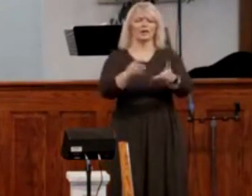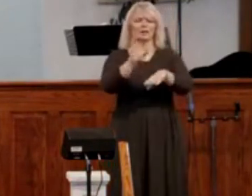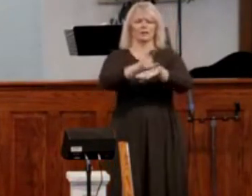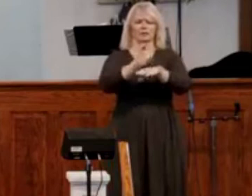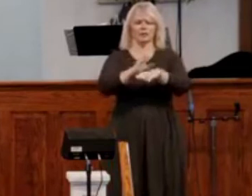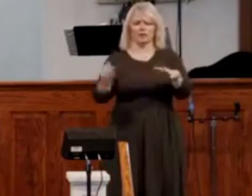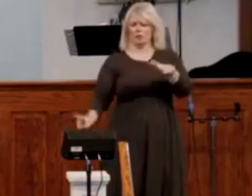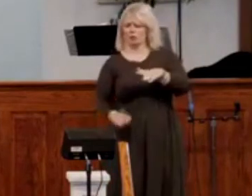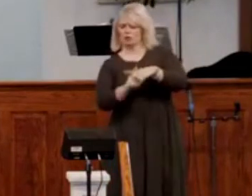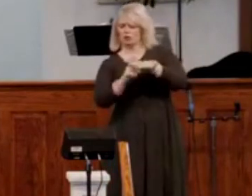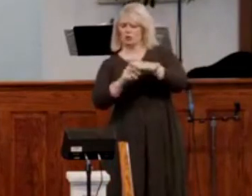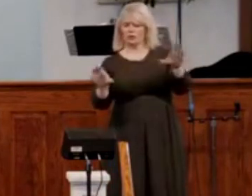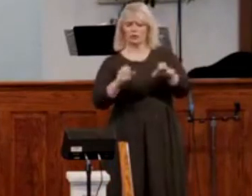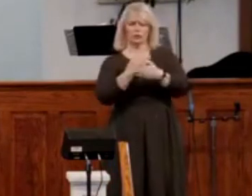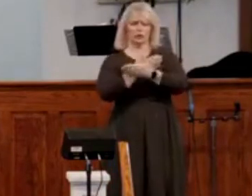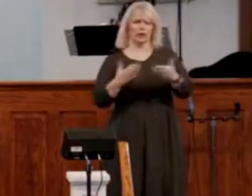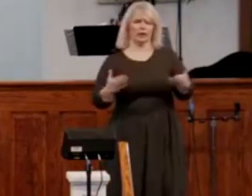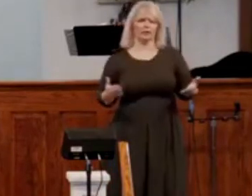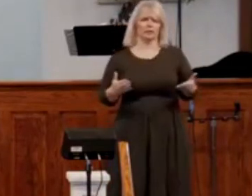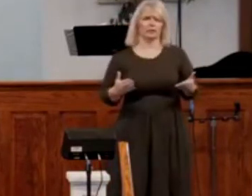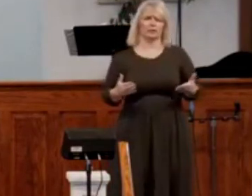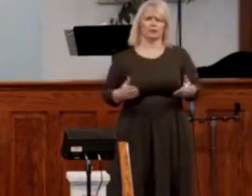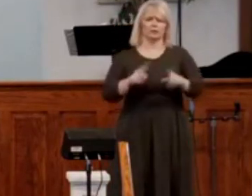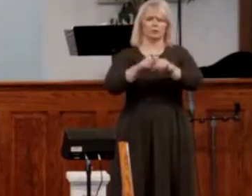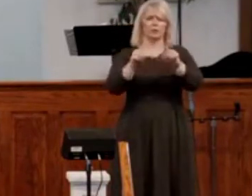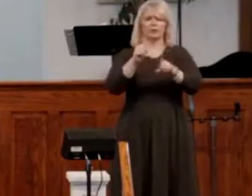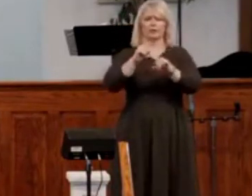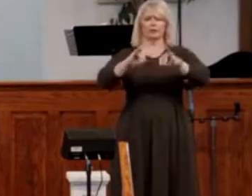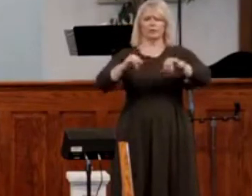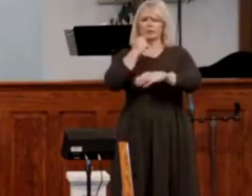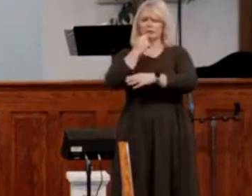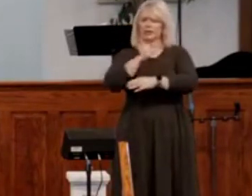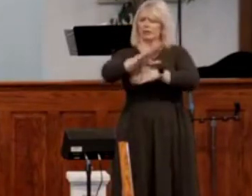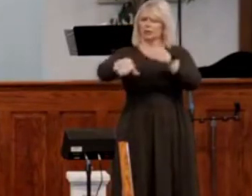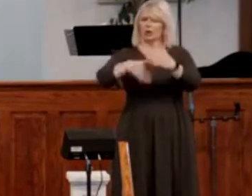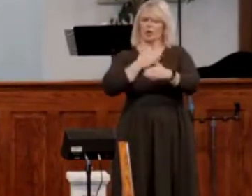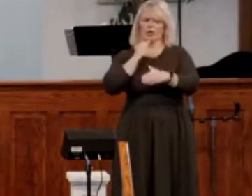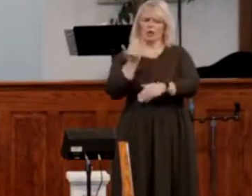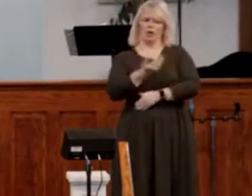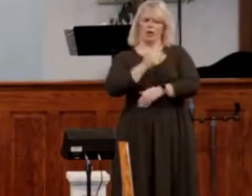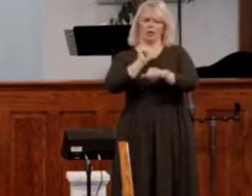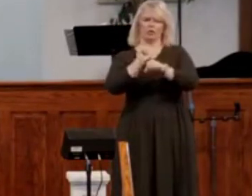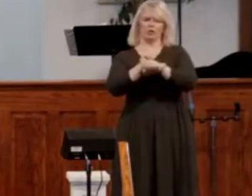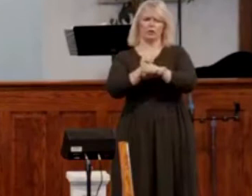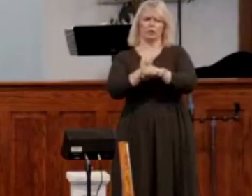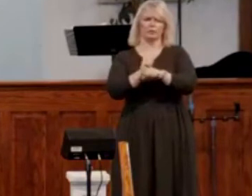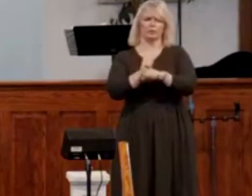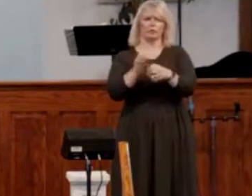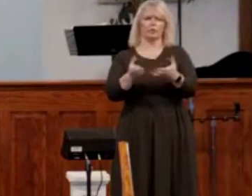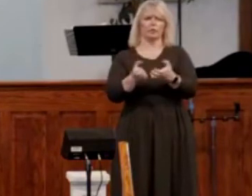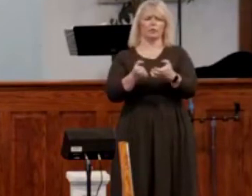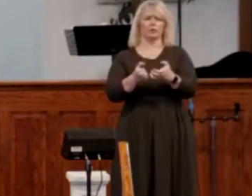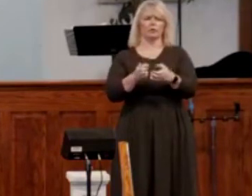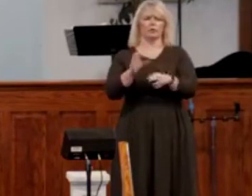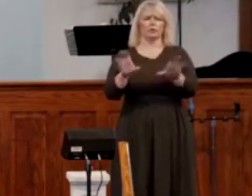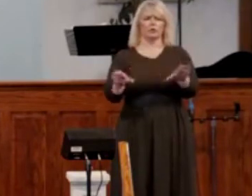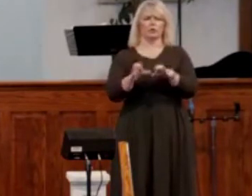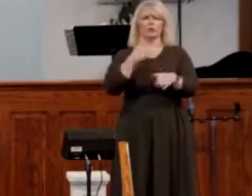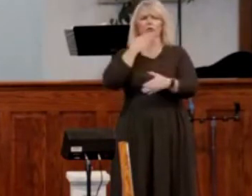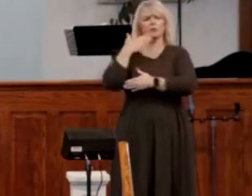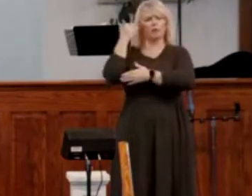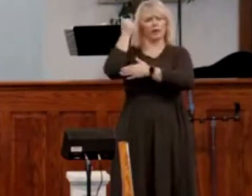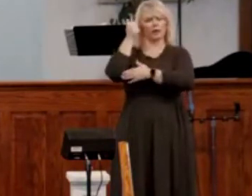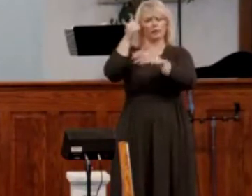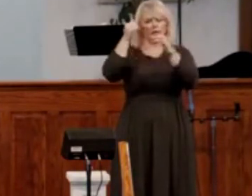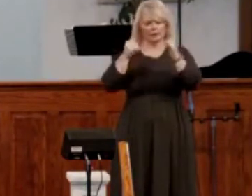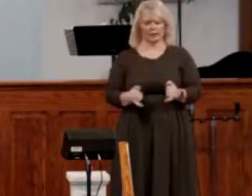I'll show up. I'll do some things. But I just said that it's all of our jobs. And we want to equip you to do that better as